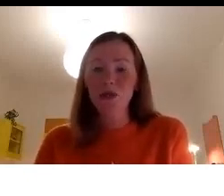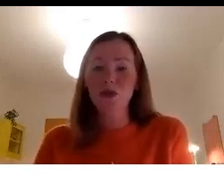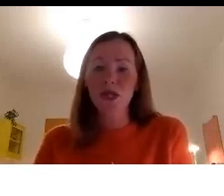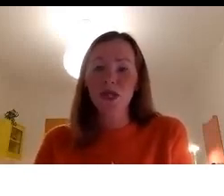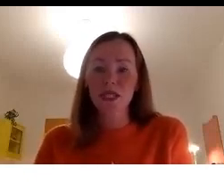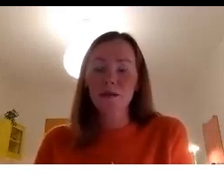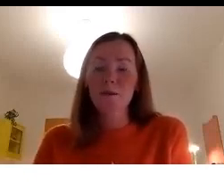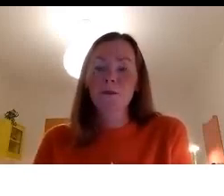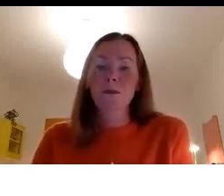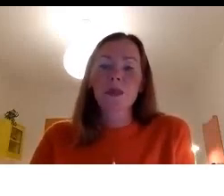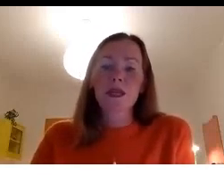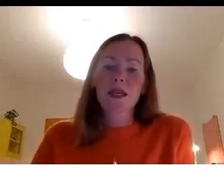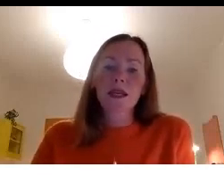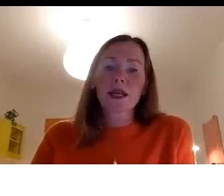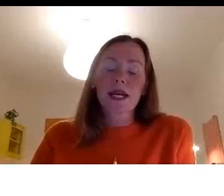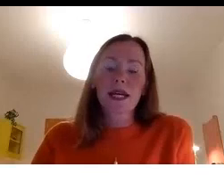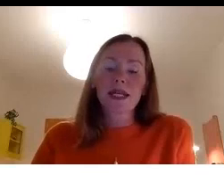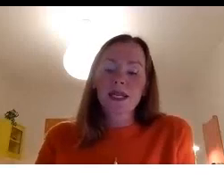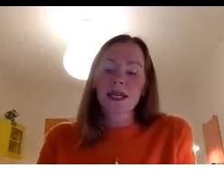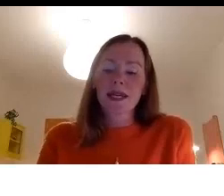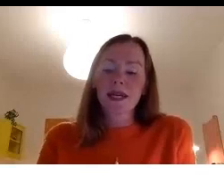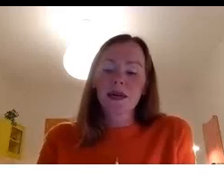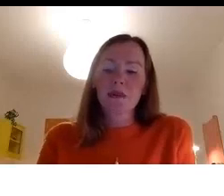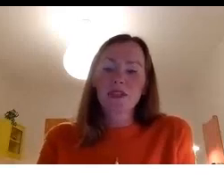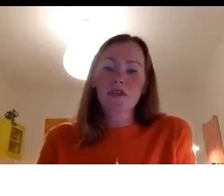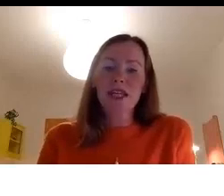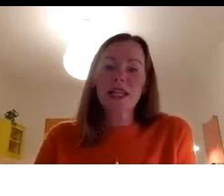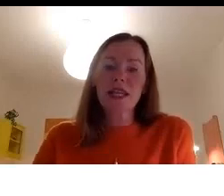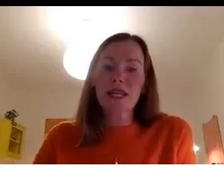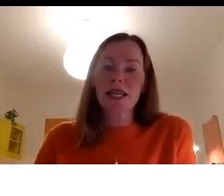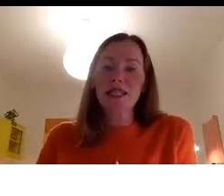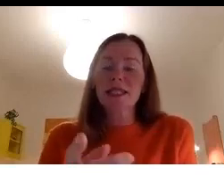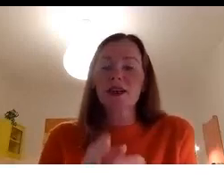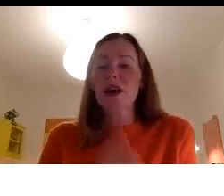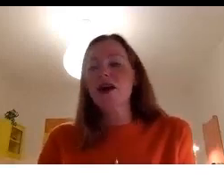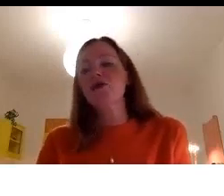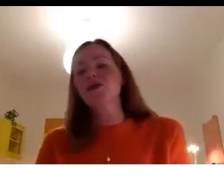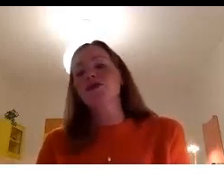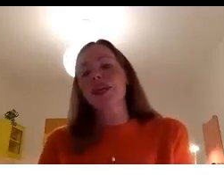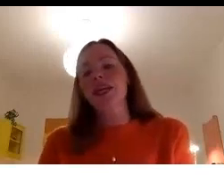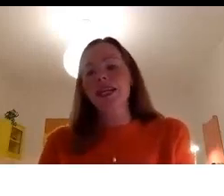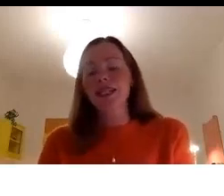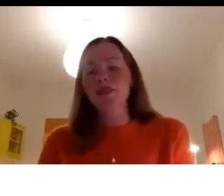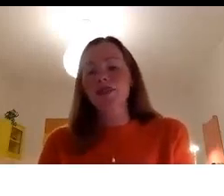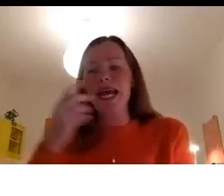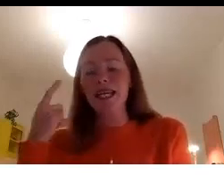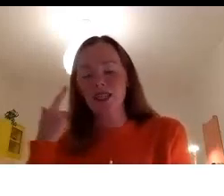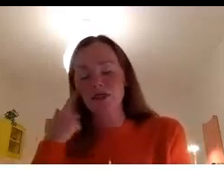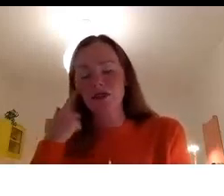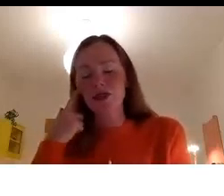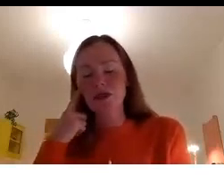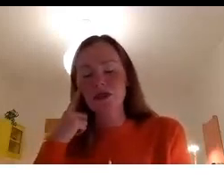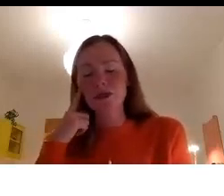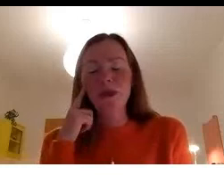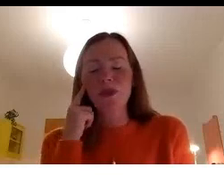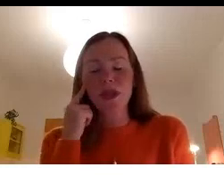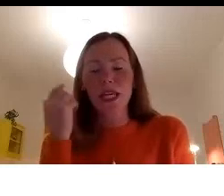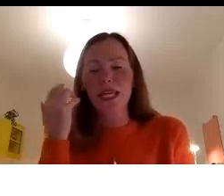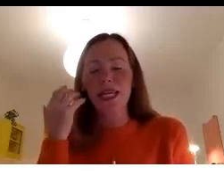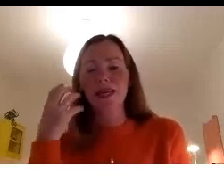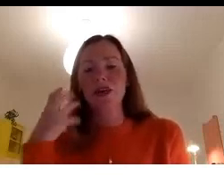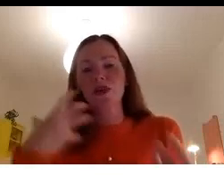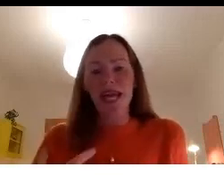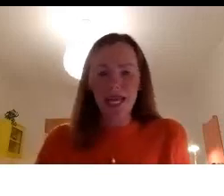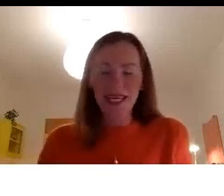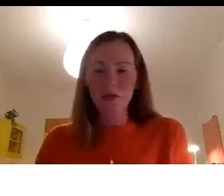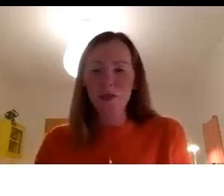and talks. And but the funny thing is that after Venice, we were